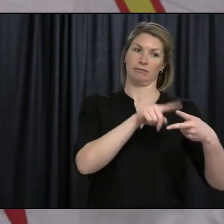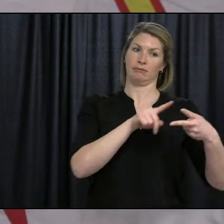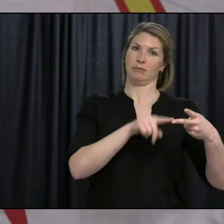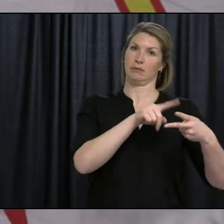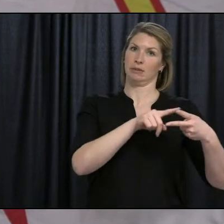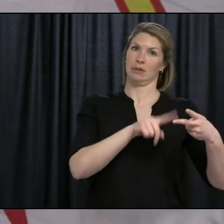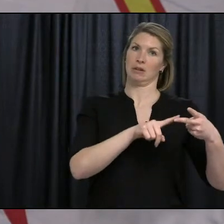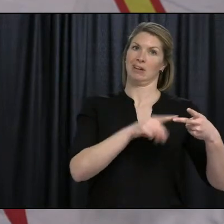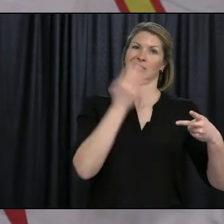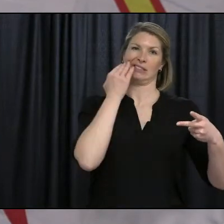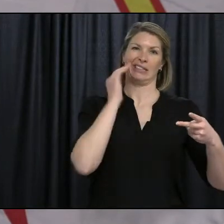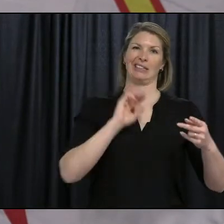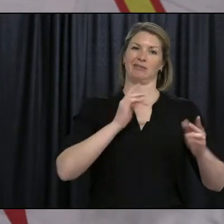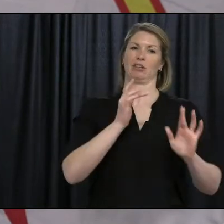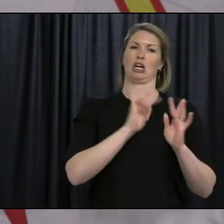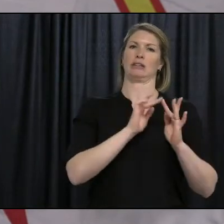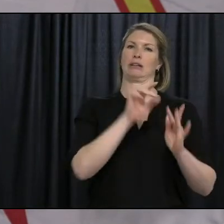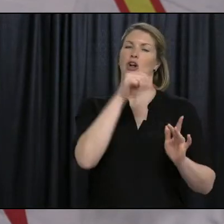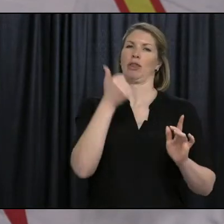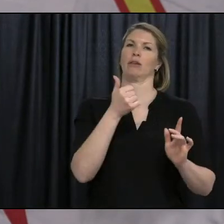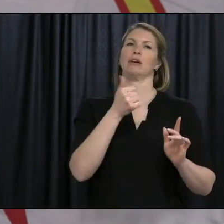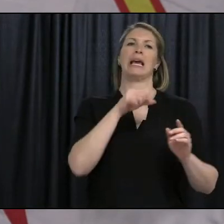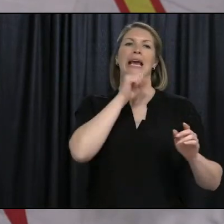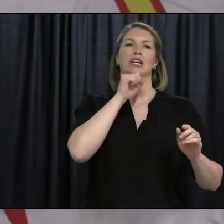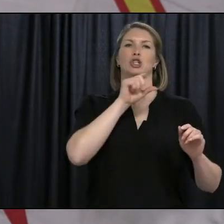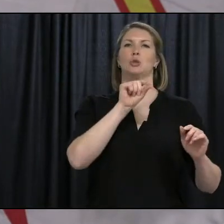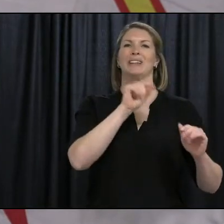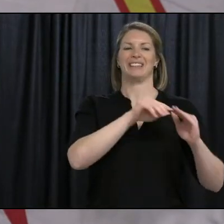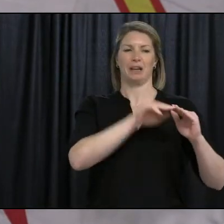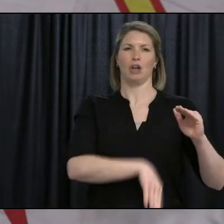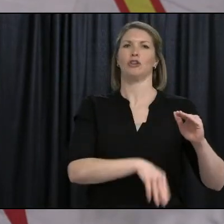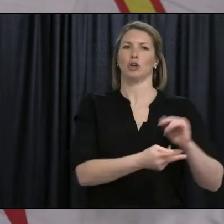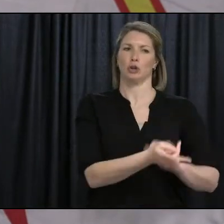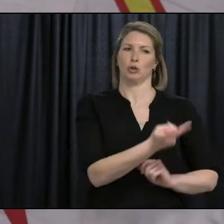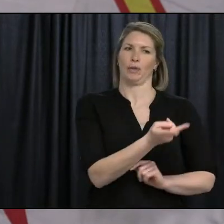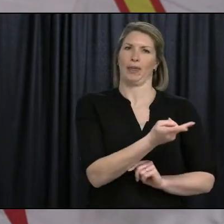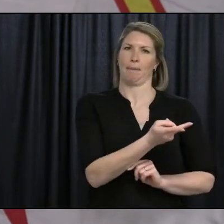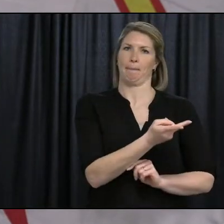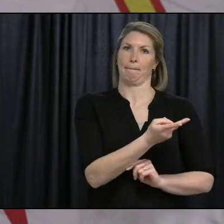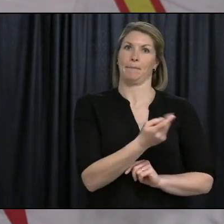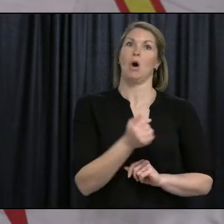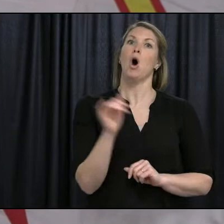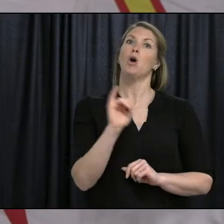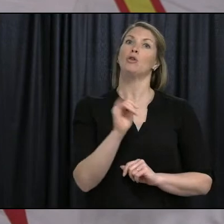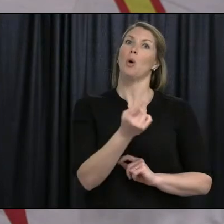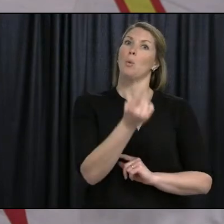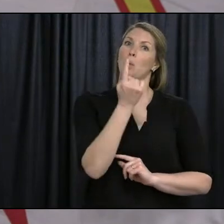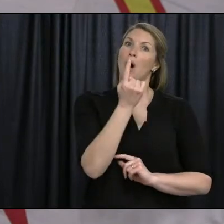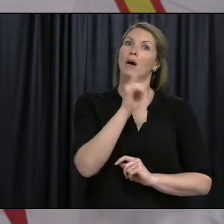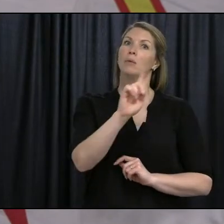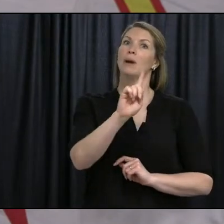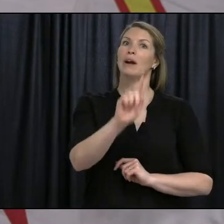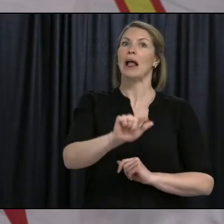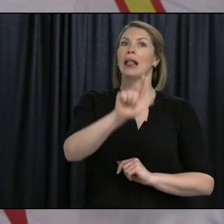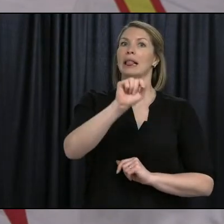are contacts of a previous case. And 1 case is in Labrador Grantful Health. The individual is